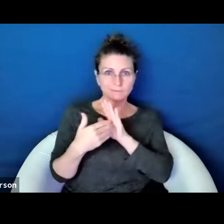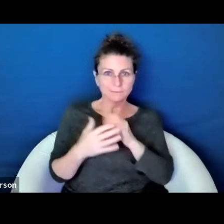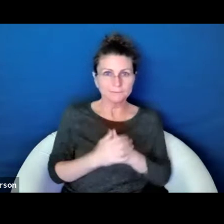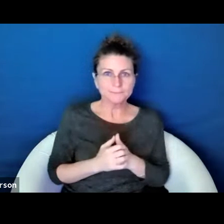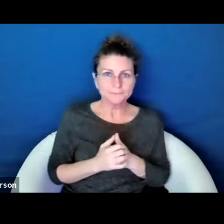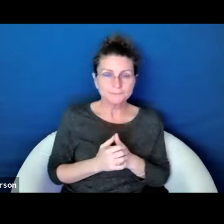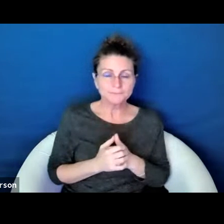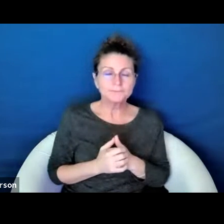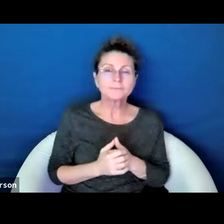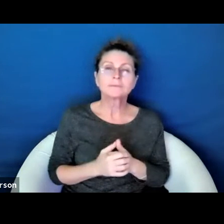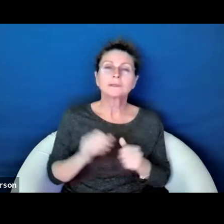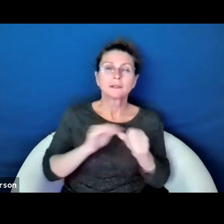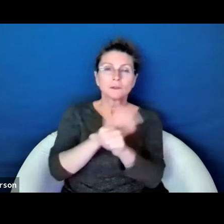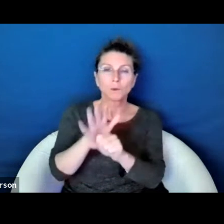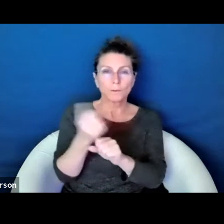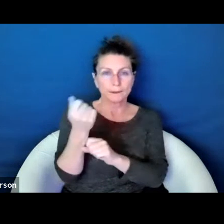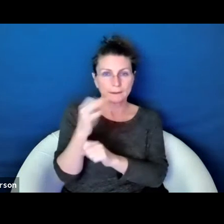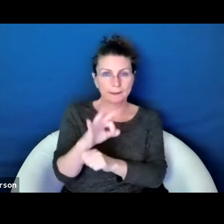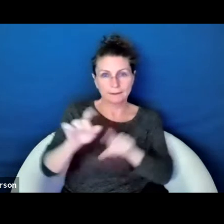COVID-19 testing information.